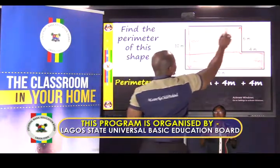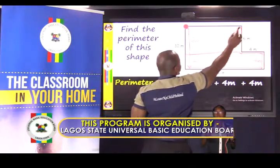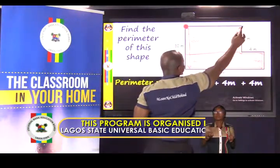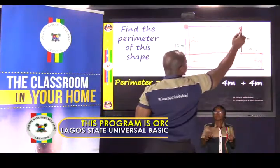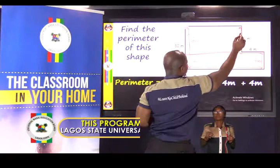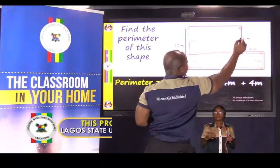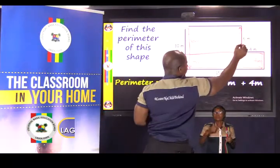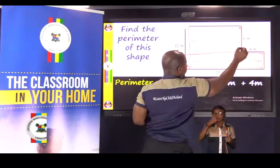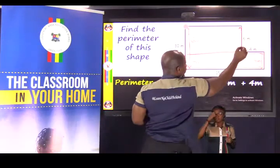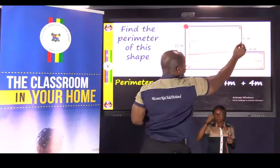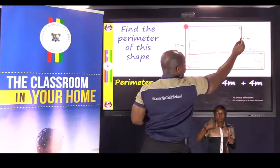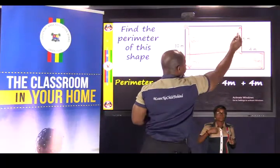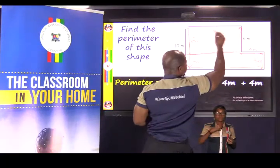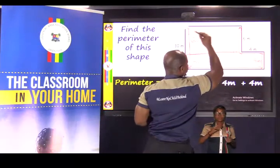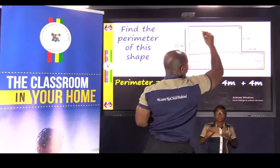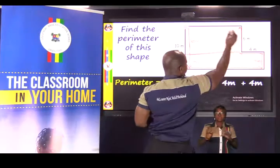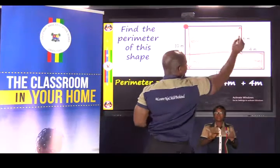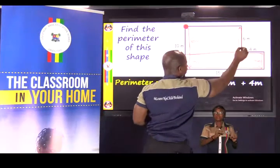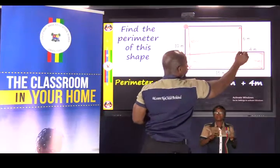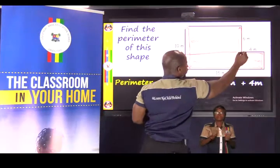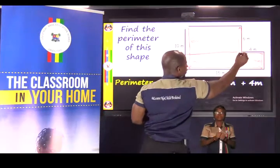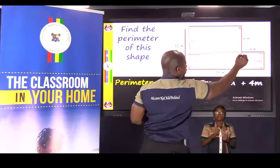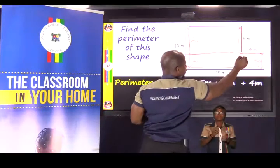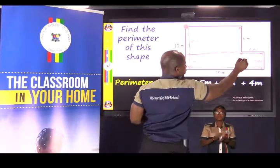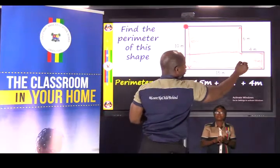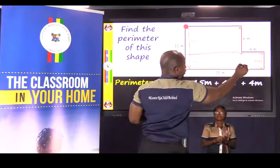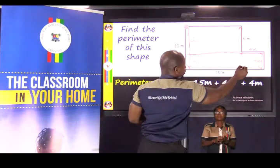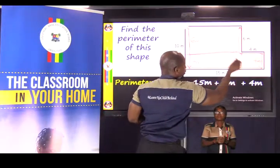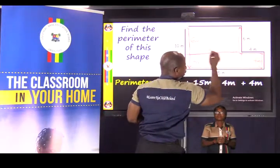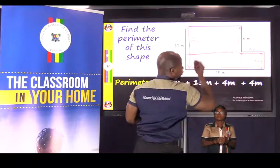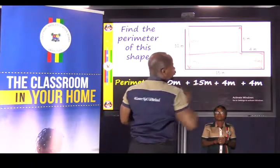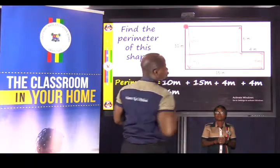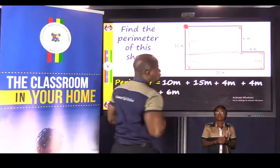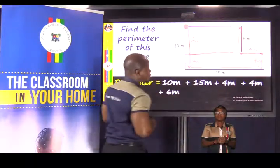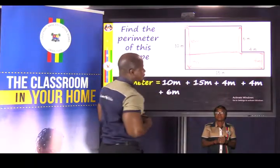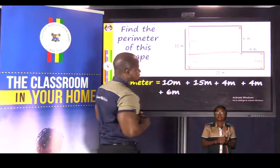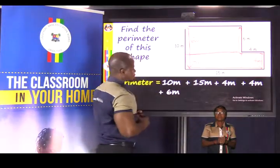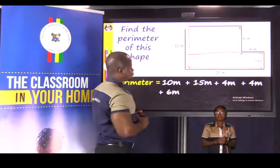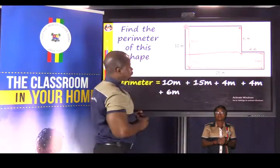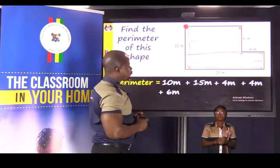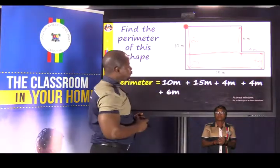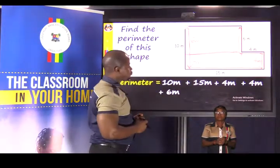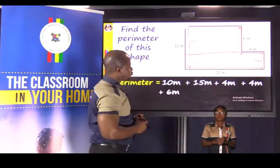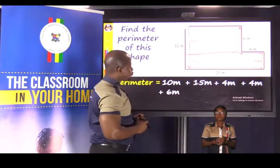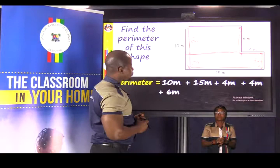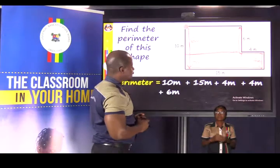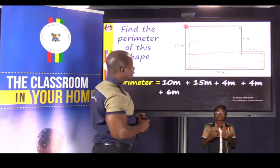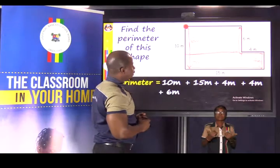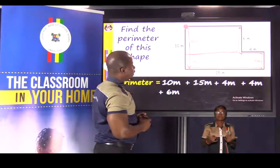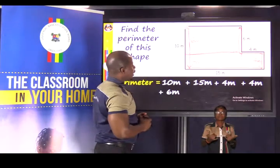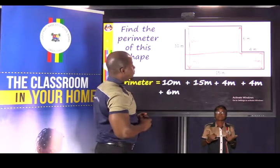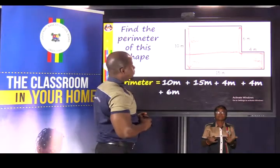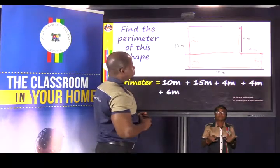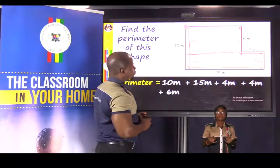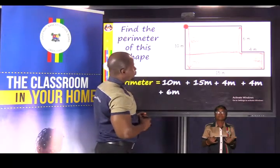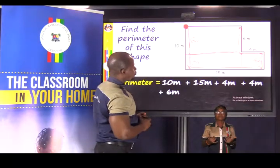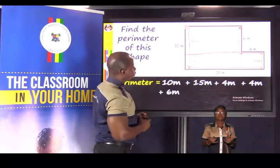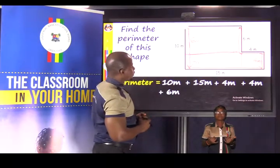we're needing this distance, we can form a rectangle with it down to this point.